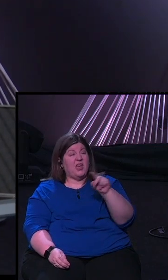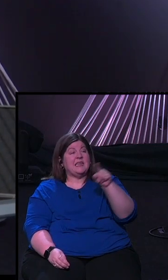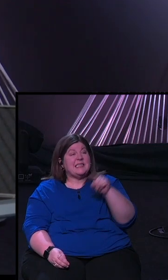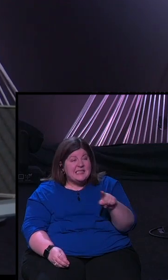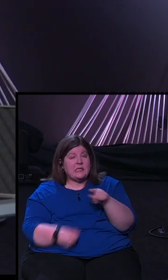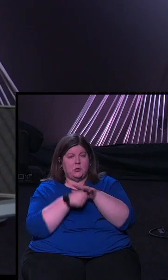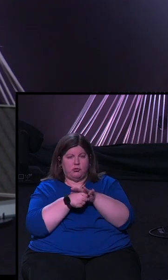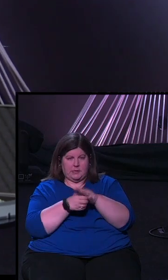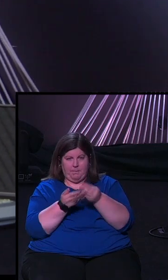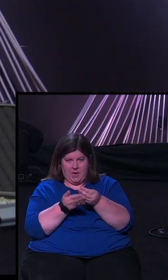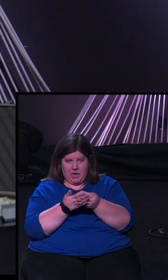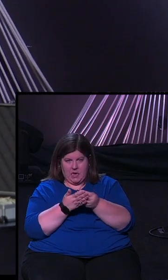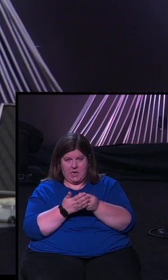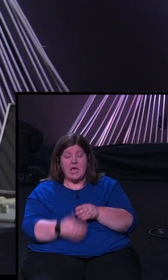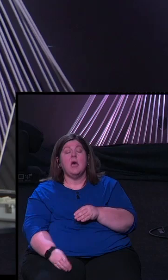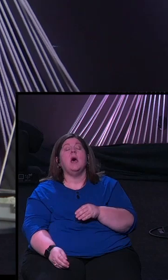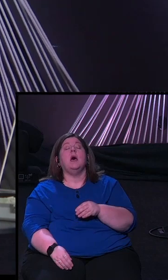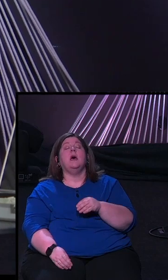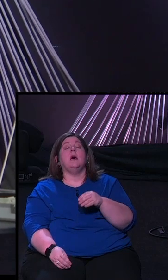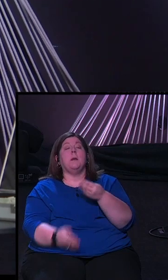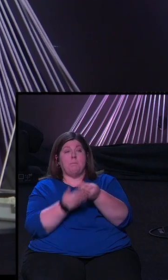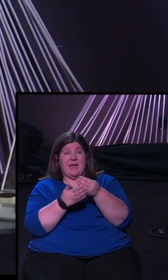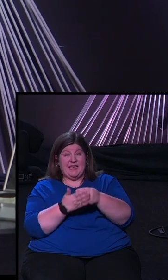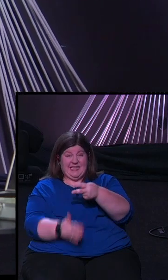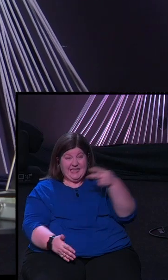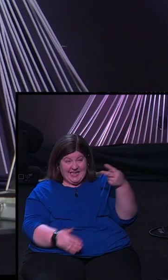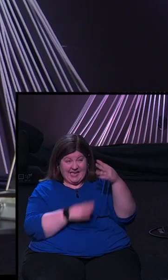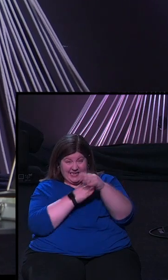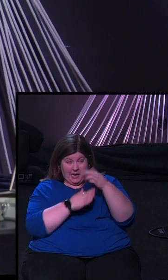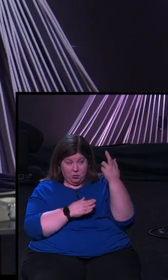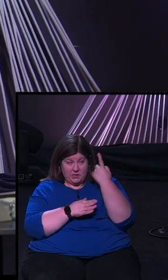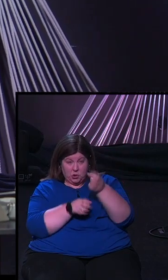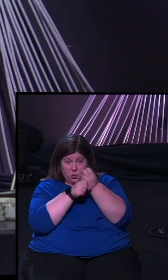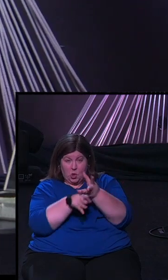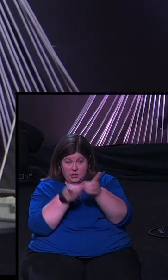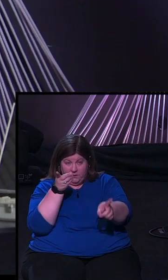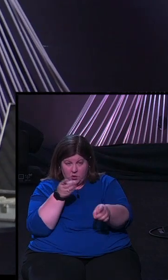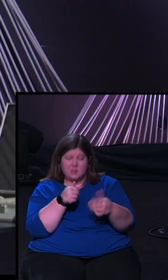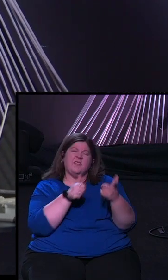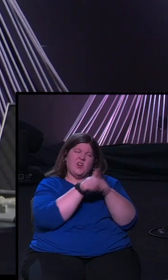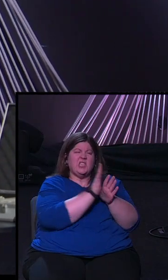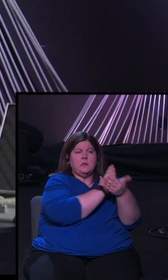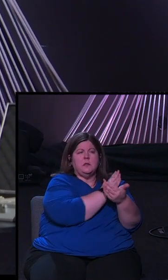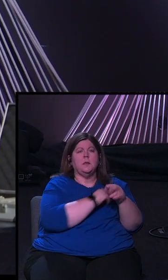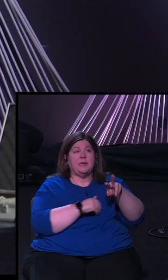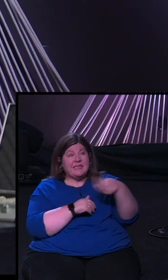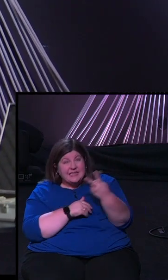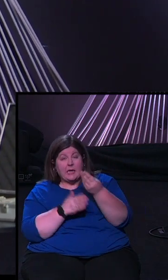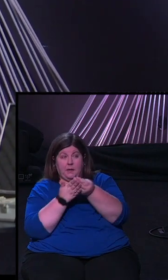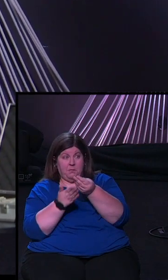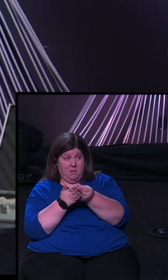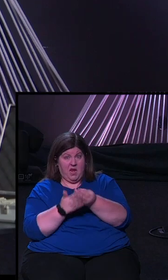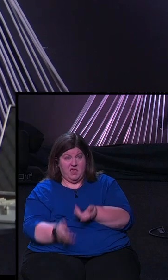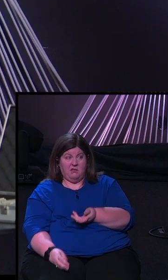number 2 cause of divorce. Did you know that? Infidelity is the first one. Money